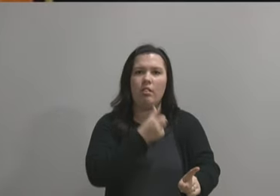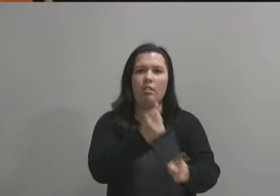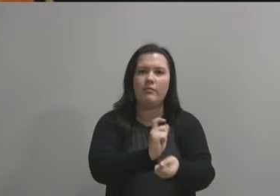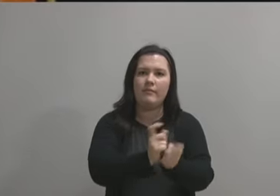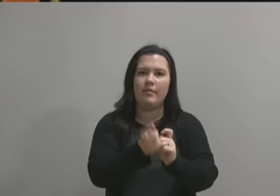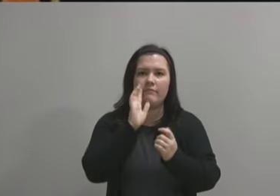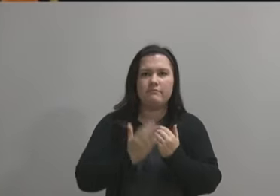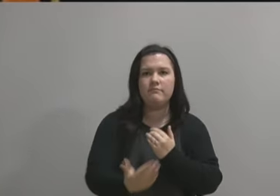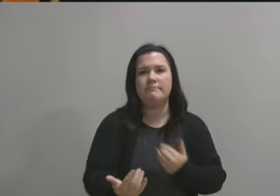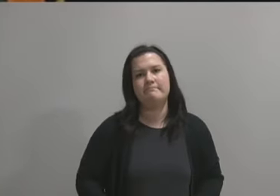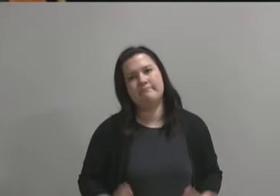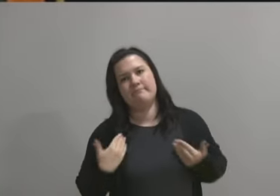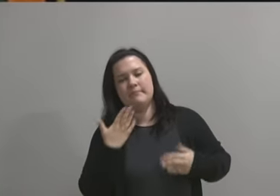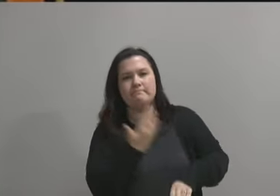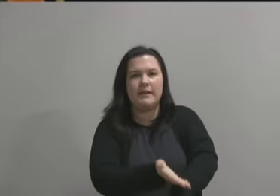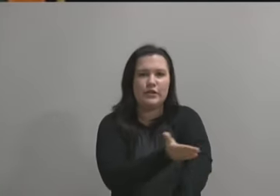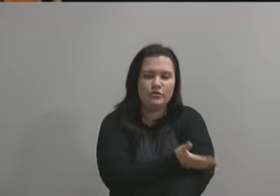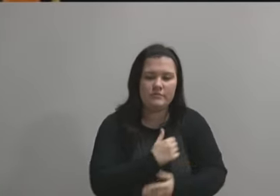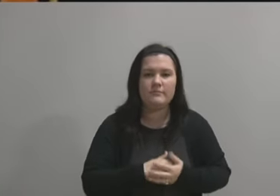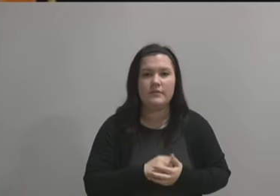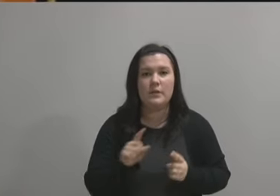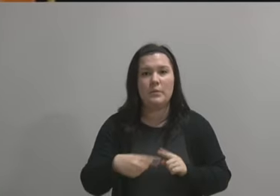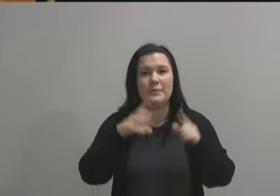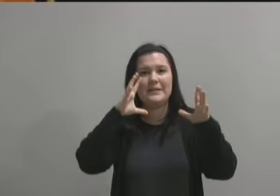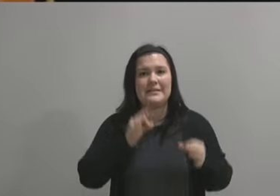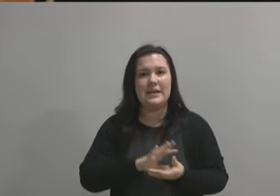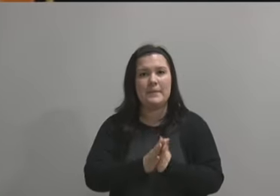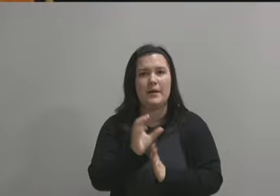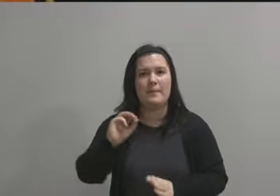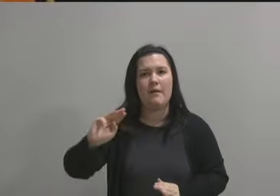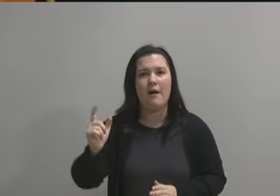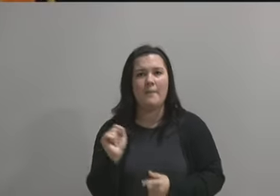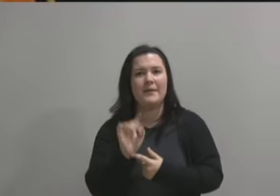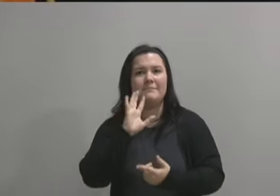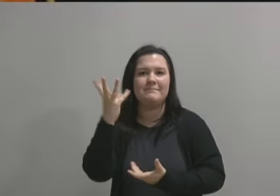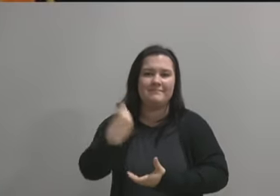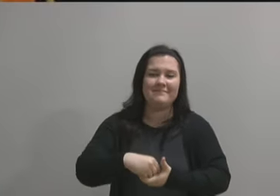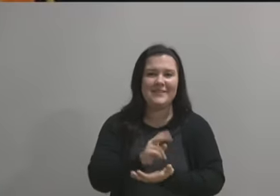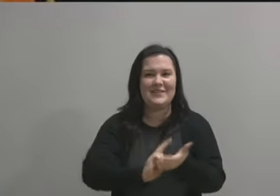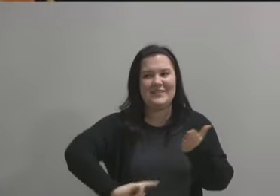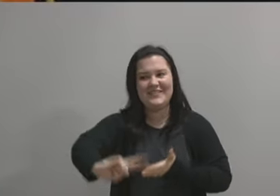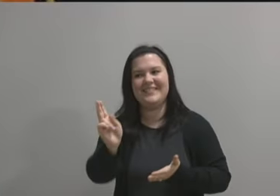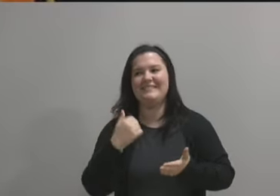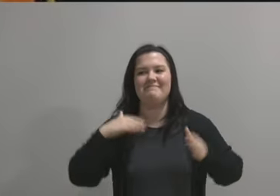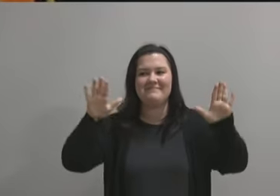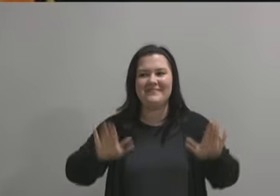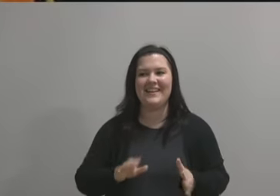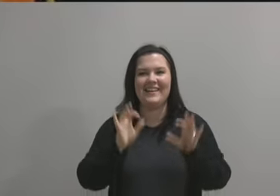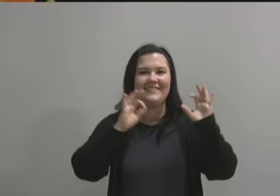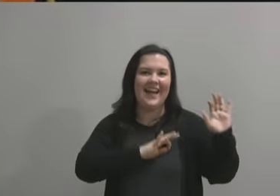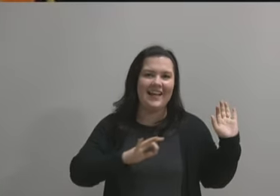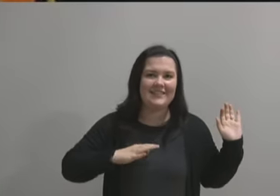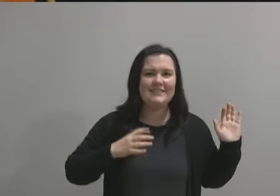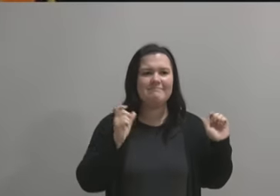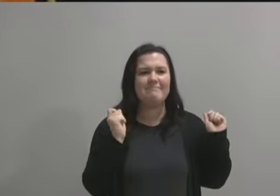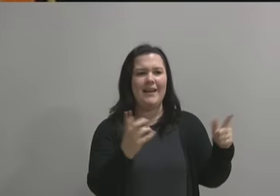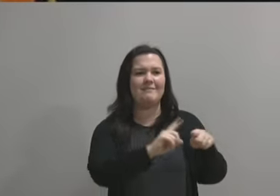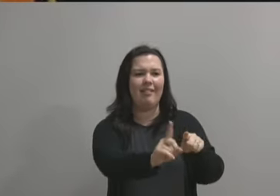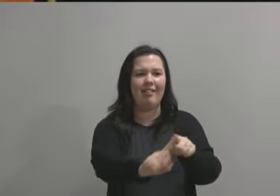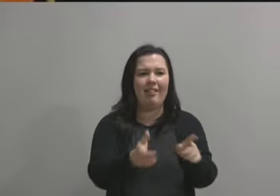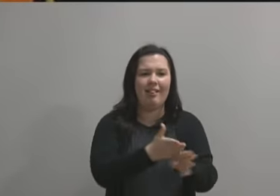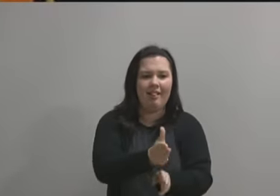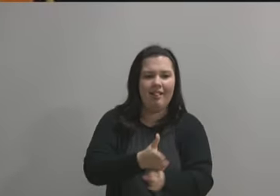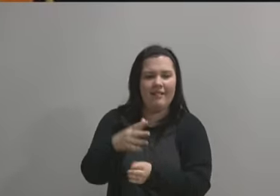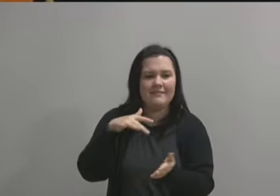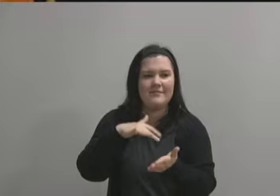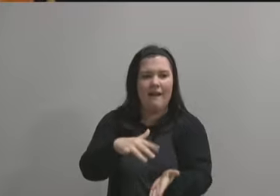better. When we all chose to become Comets, we chose an institution with a welcoming campus environment, stupendous faculty in various fields of study, worthwhile